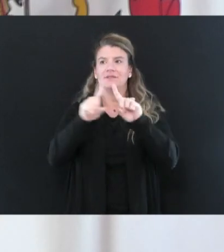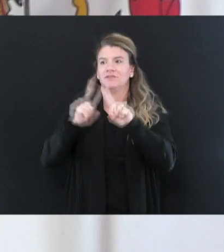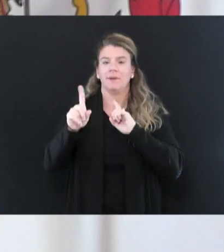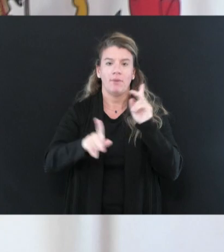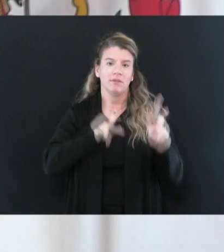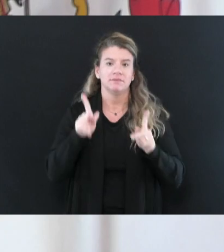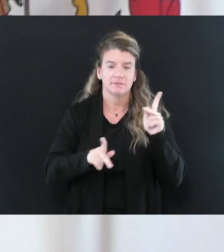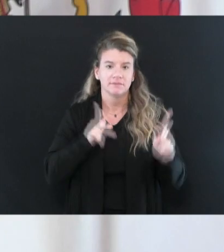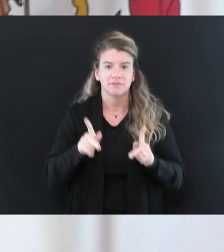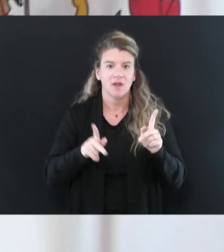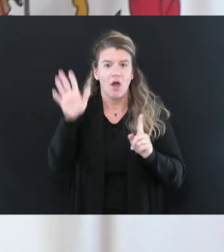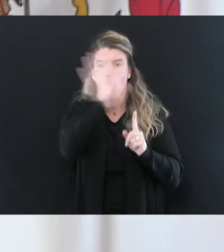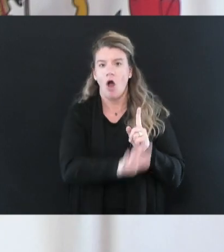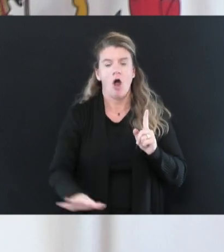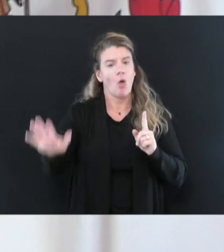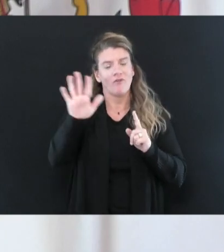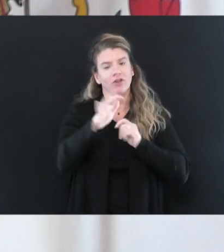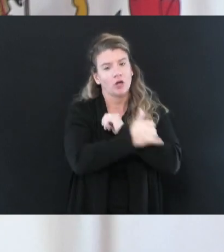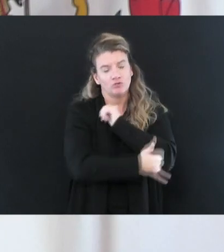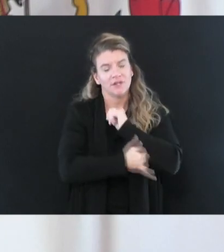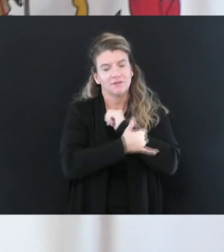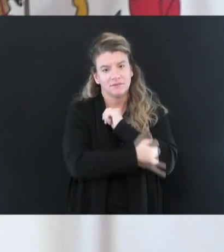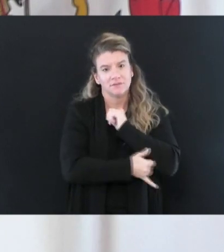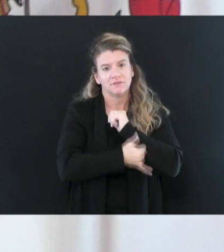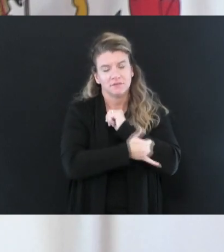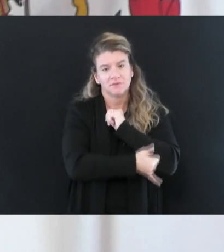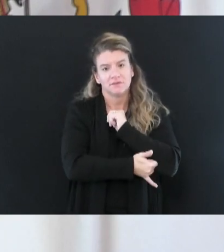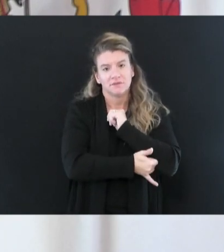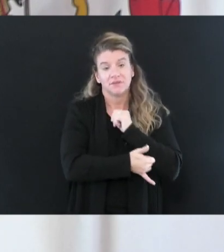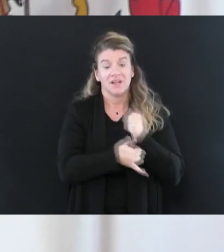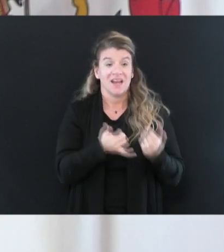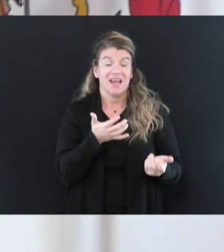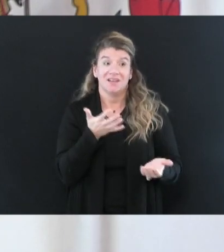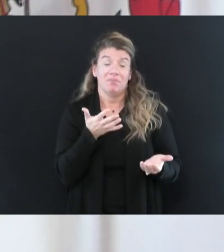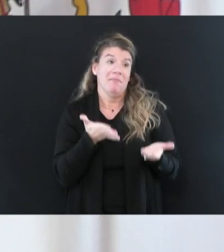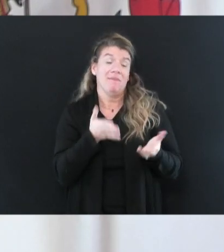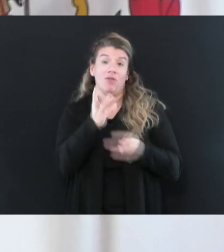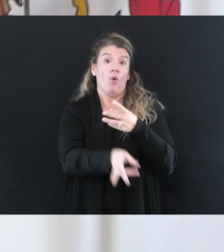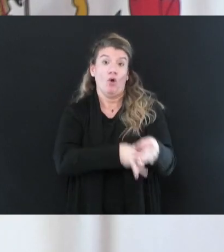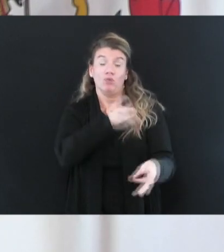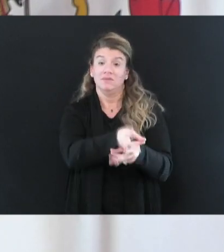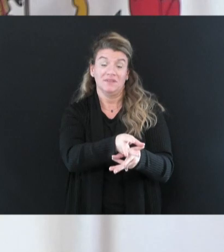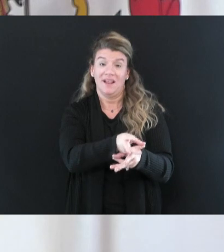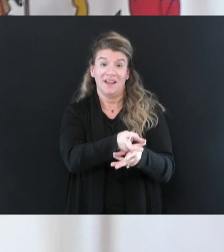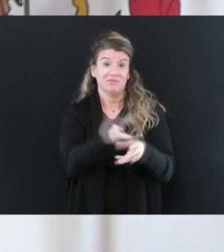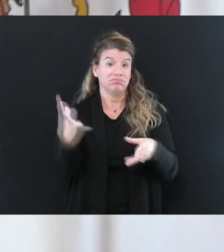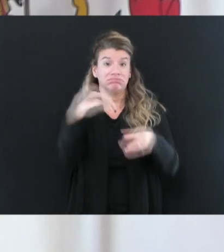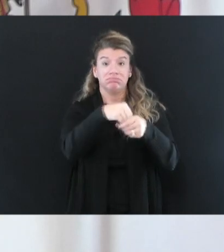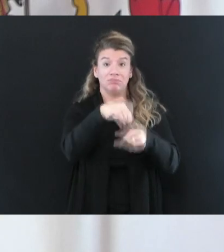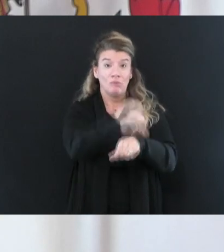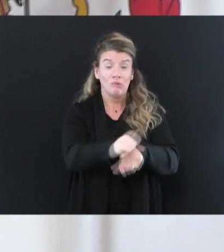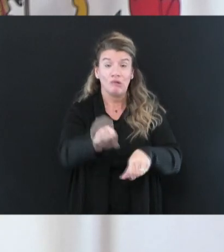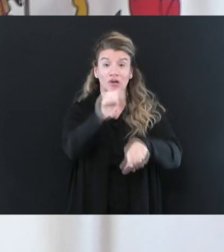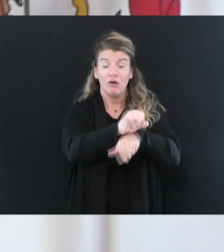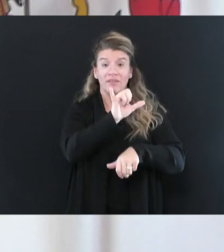people throughout this great country and maybe even the world, that's working on this.